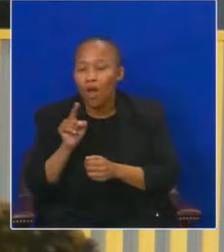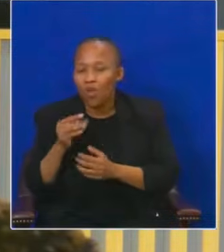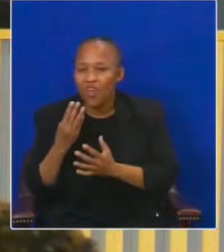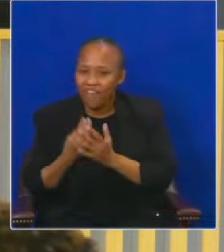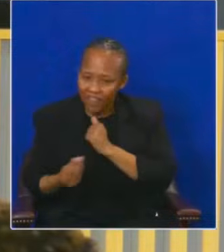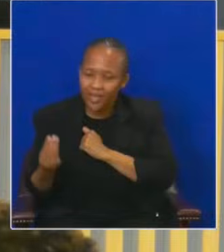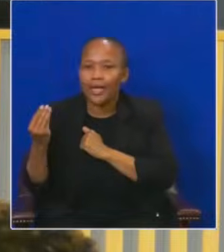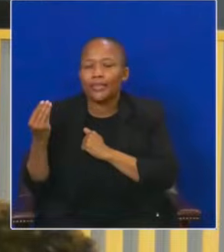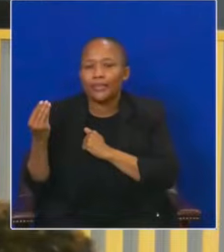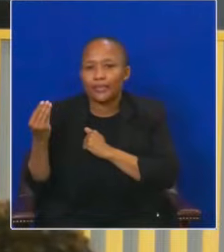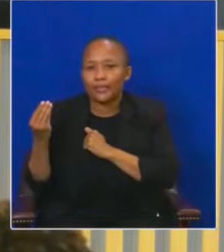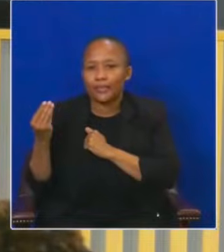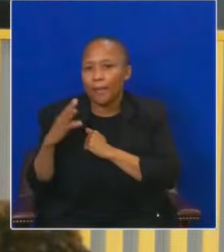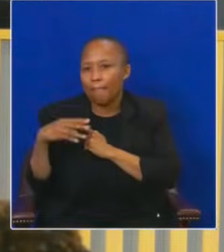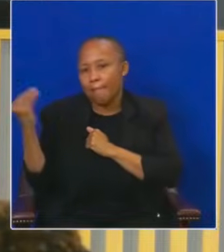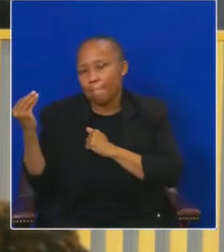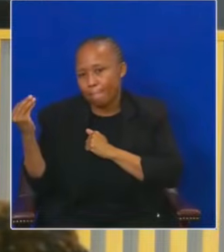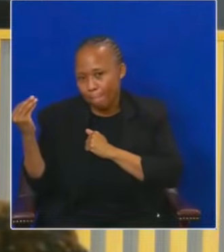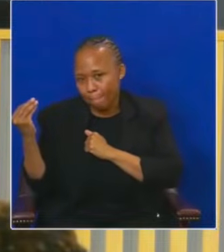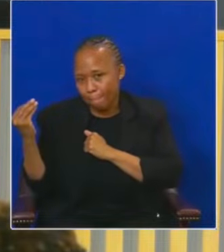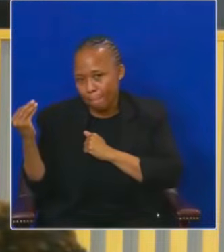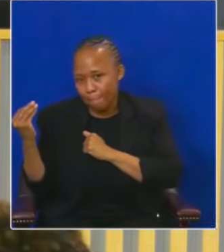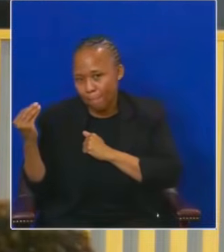He was not arrested on that day.